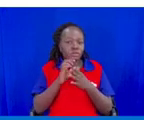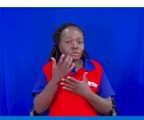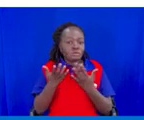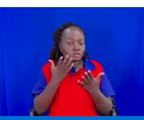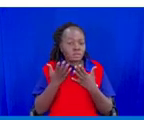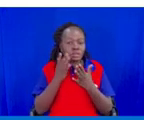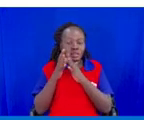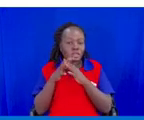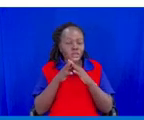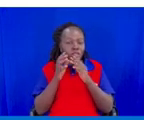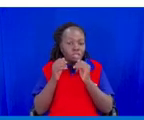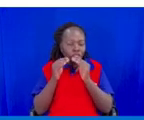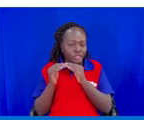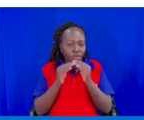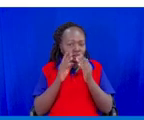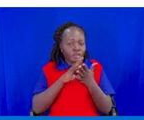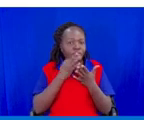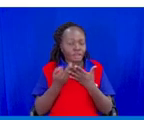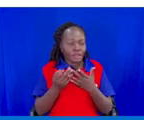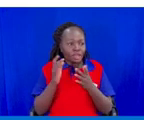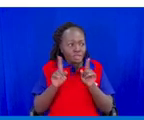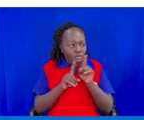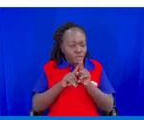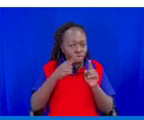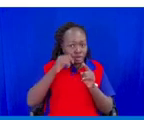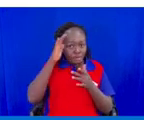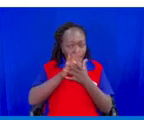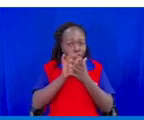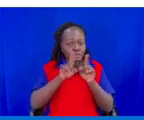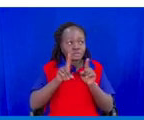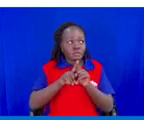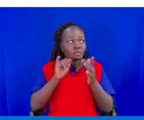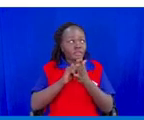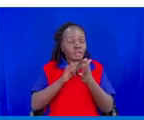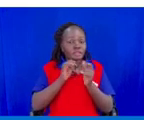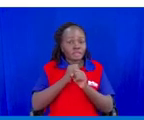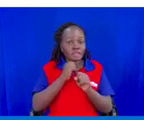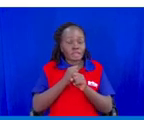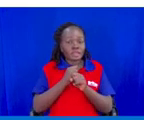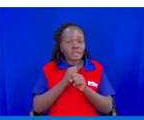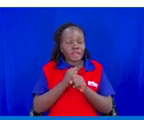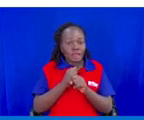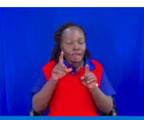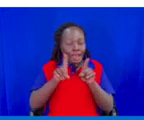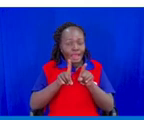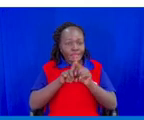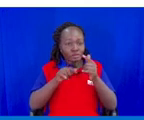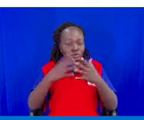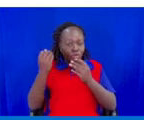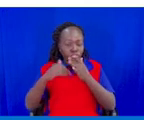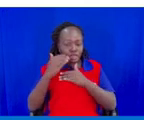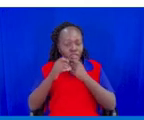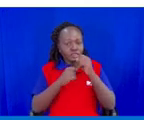because we believe as much as the market is down close to 20%, but as we go to next year, we expect a